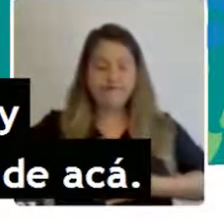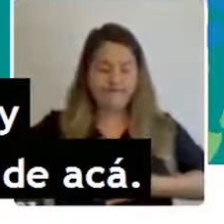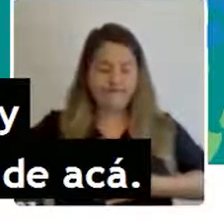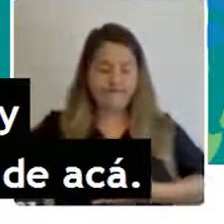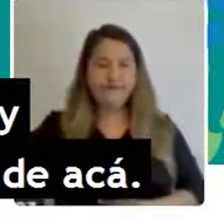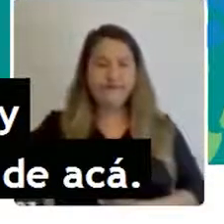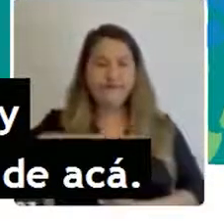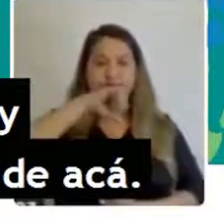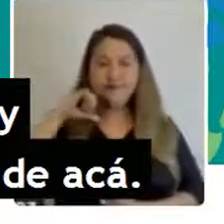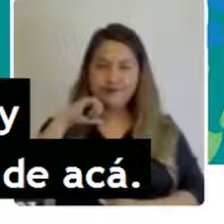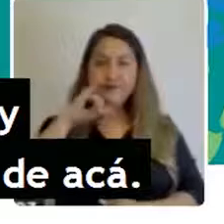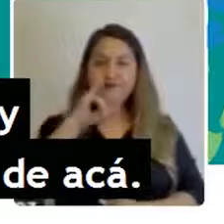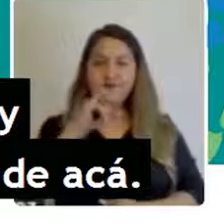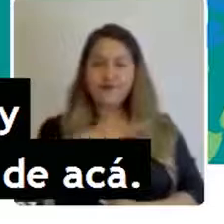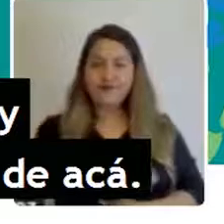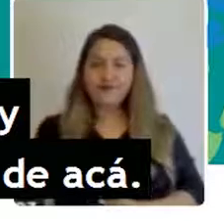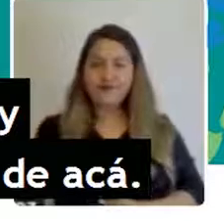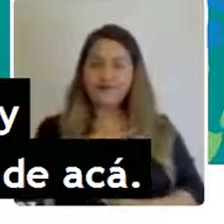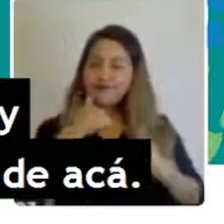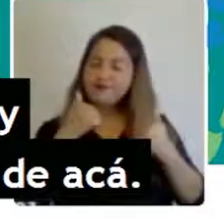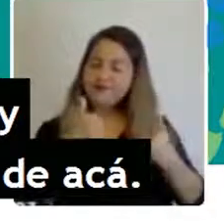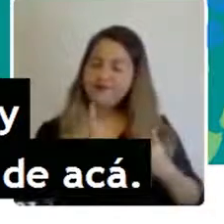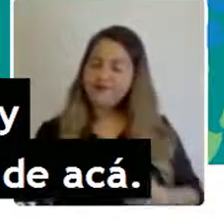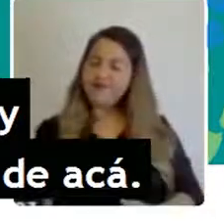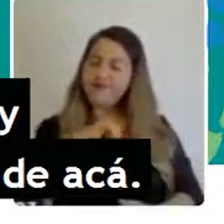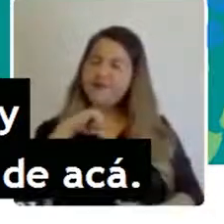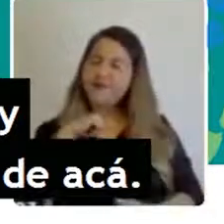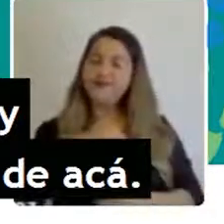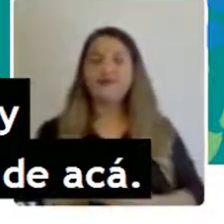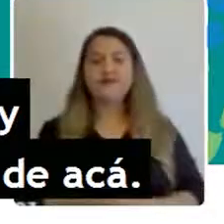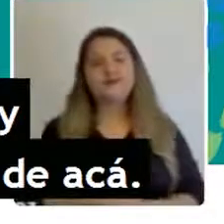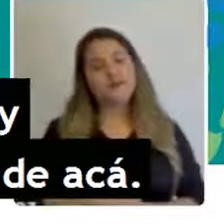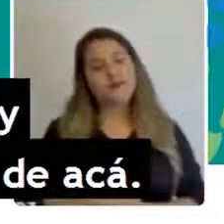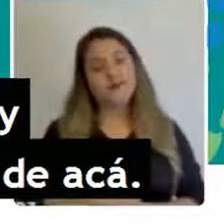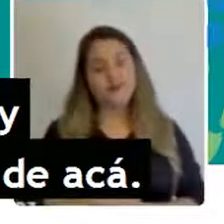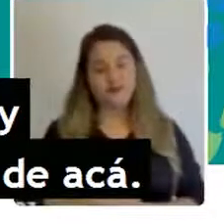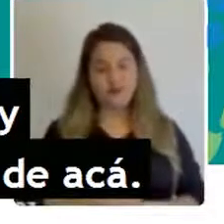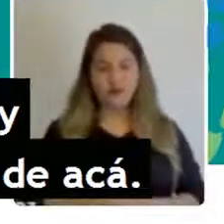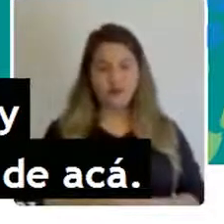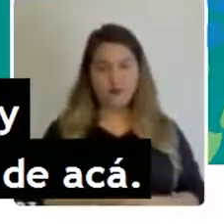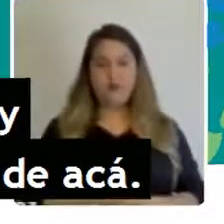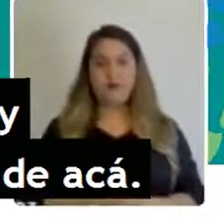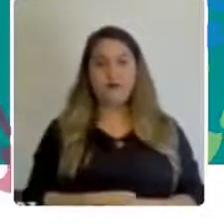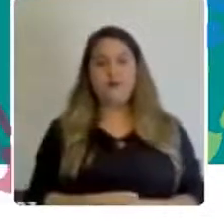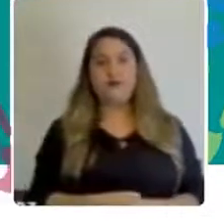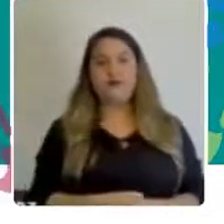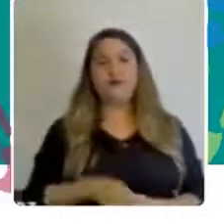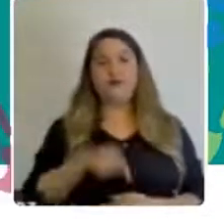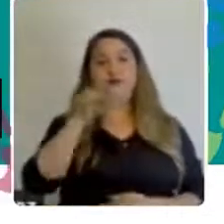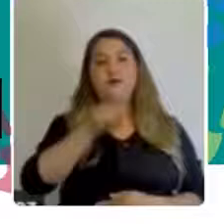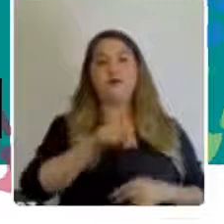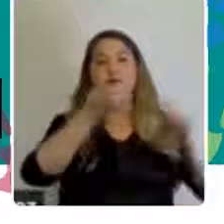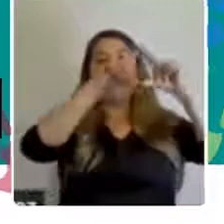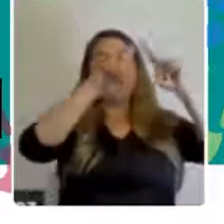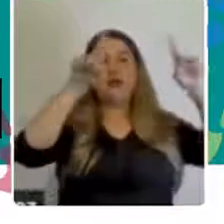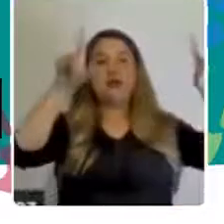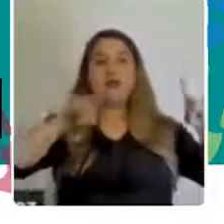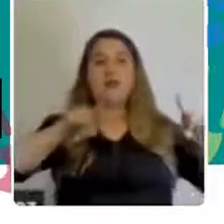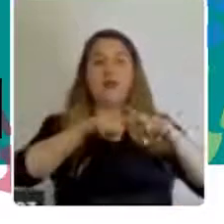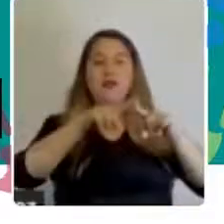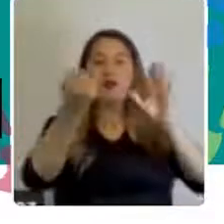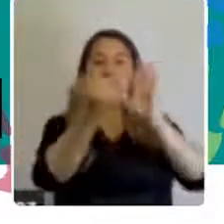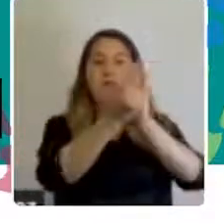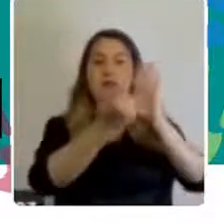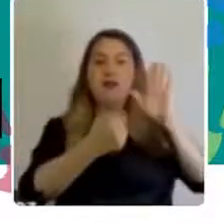a musician angel, and this is the logo. As you can see, we start from here. And our